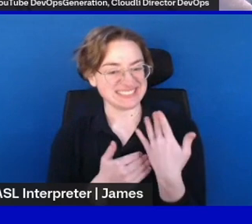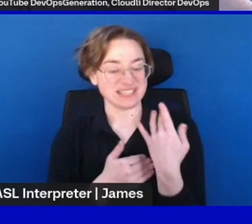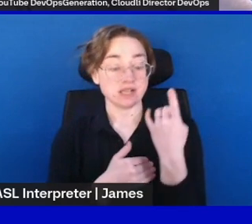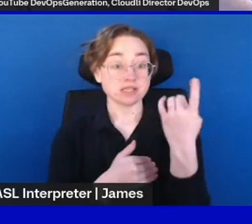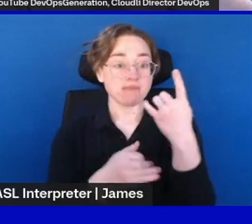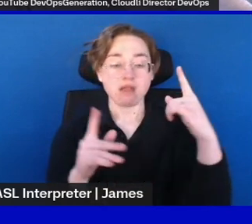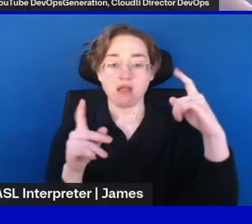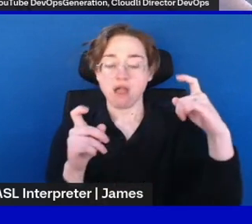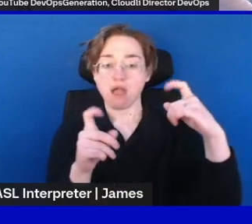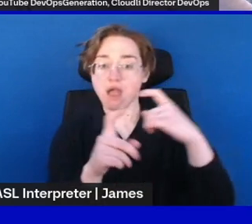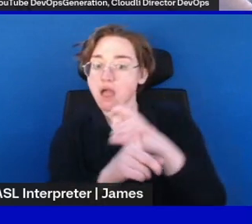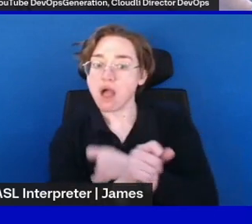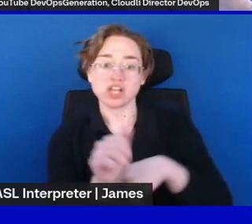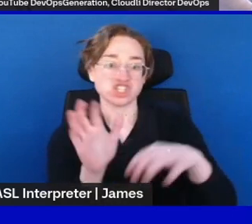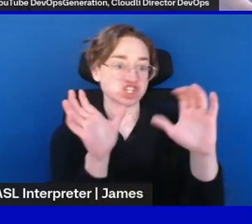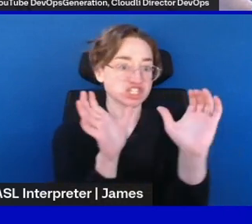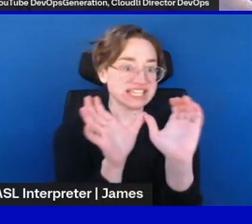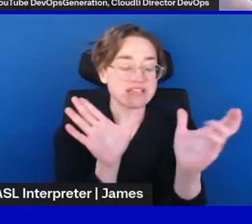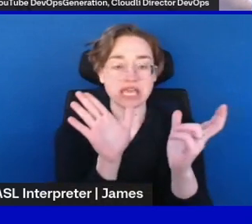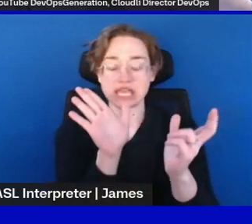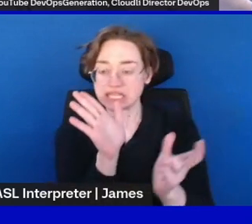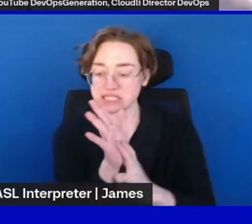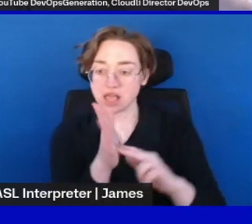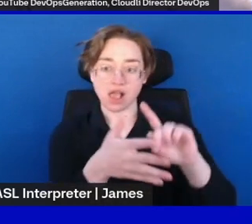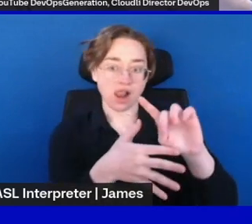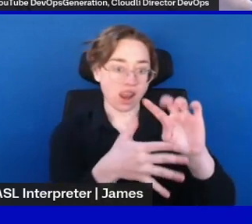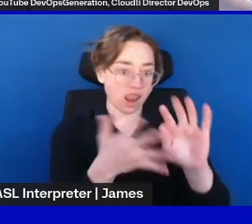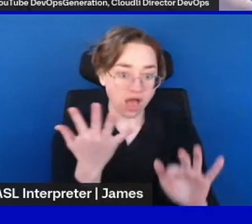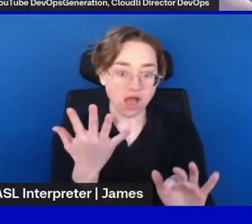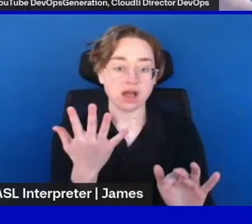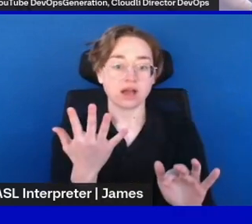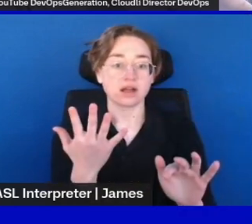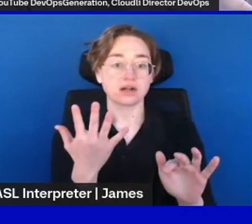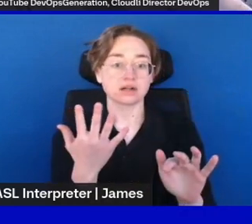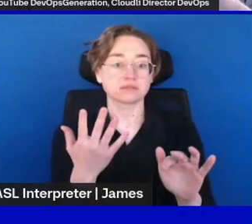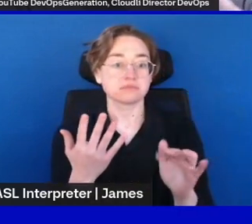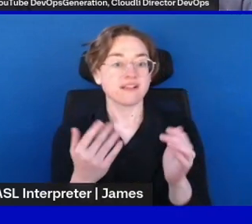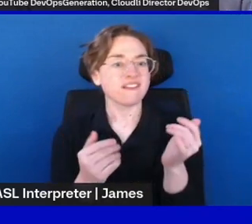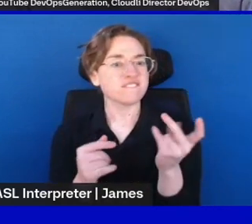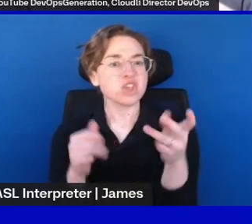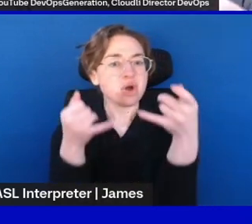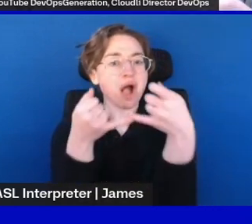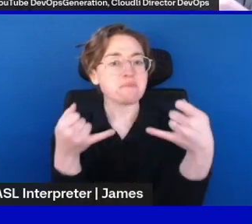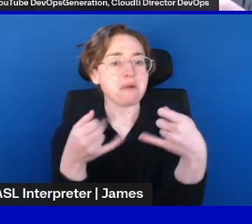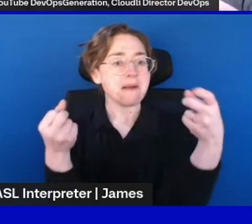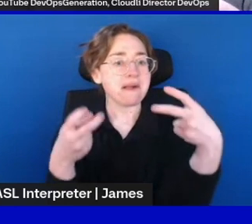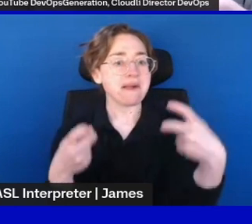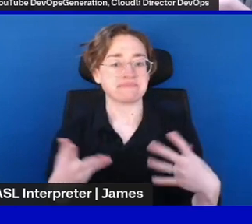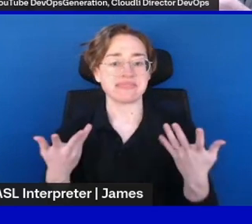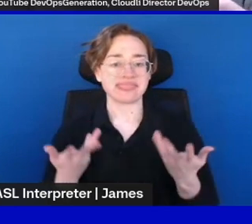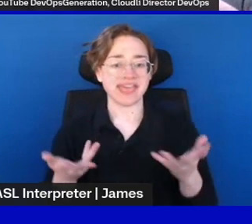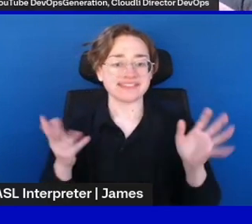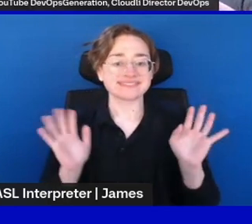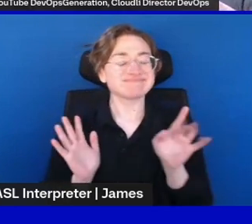complex as certificate signing and all that, comes out to a couple of lines of code in here. So it's really,